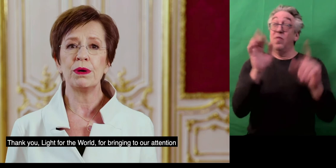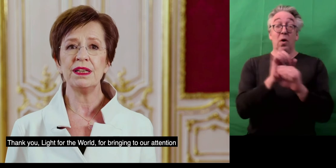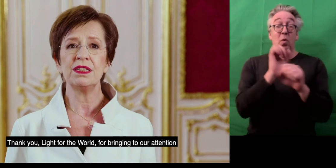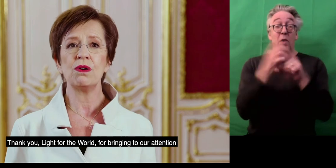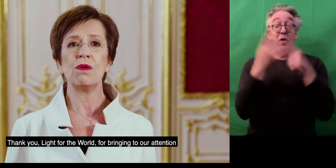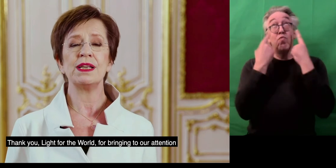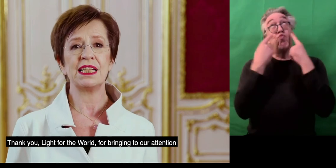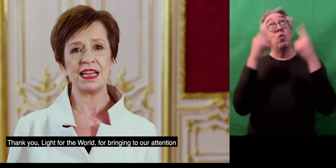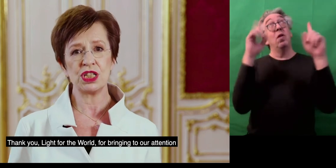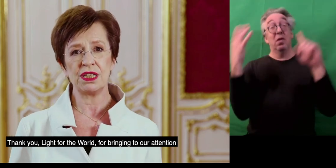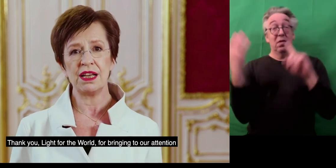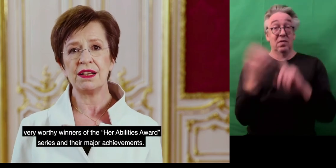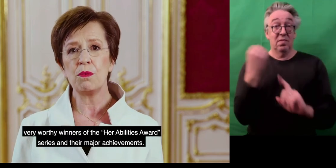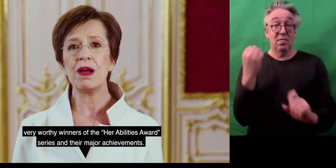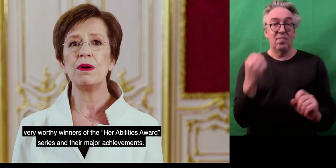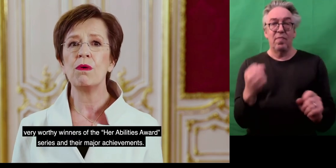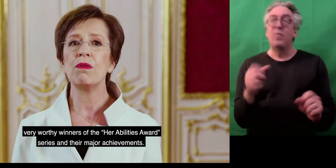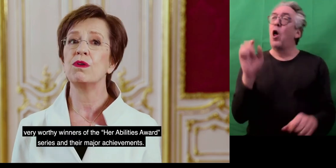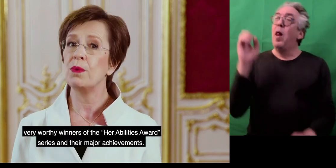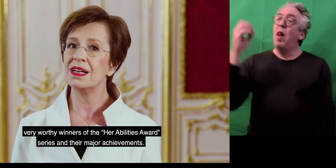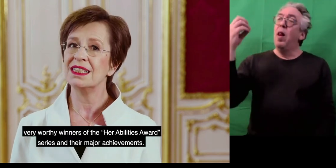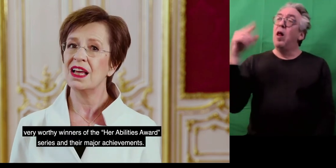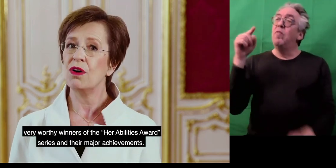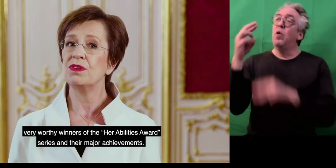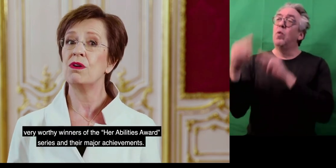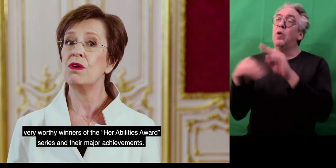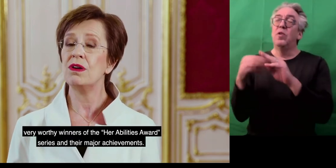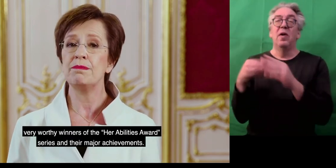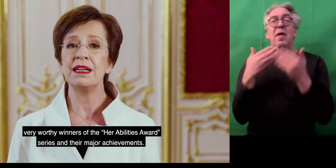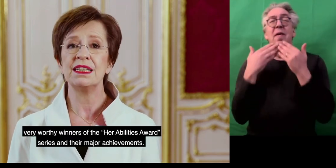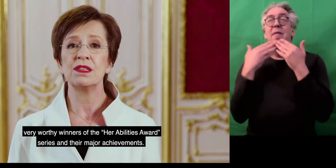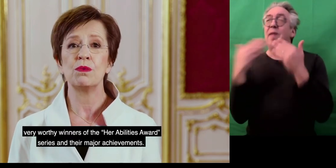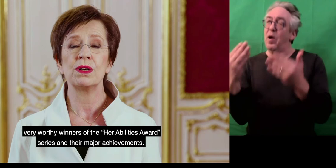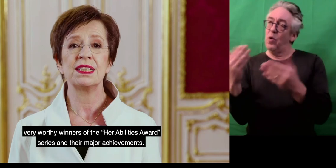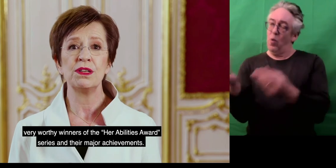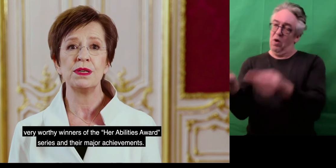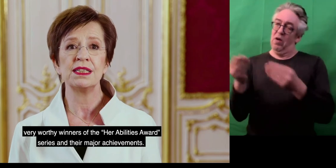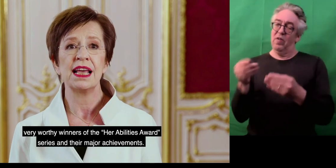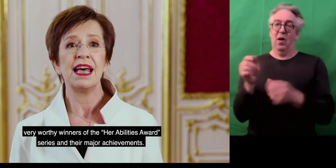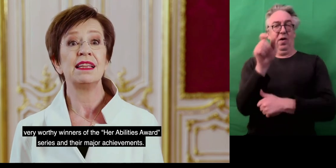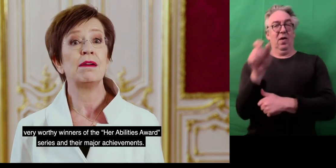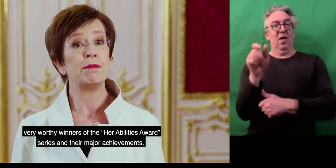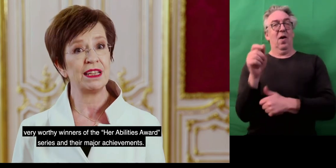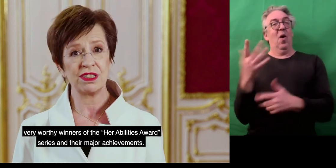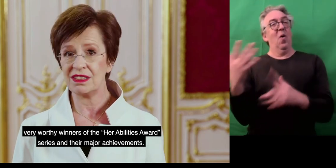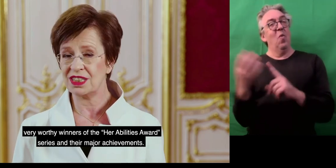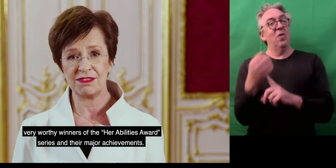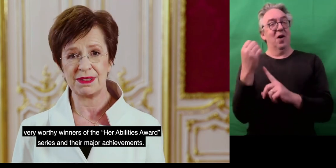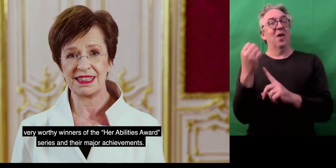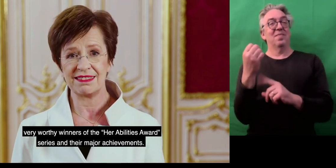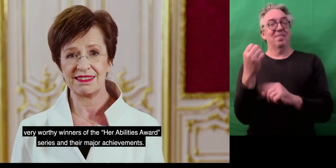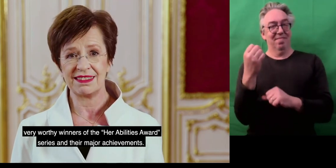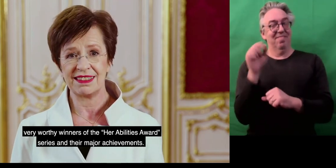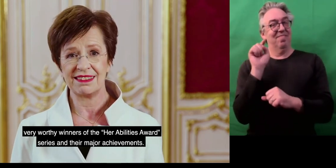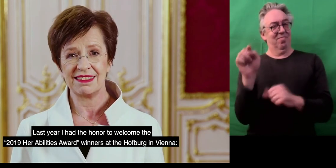for bringing to our attention the very worthy winners of the Her Abilities Award series and their major